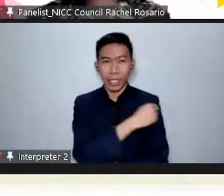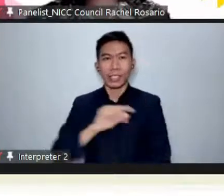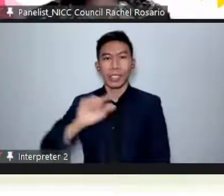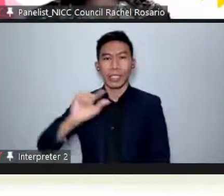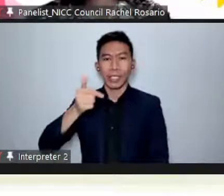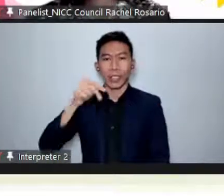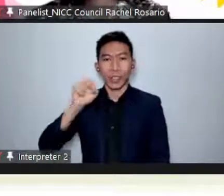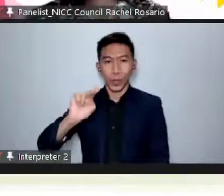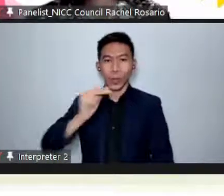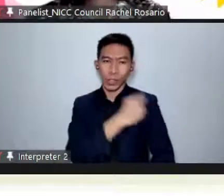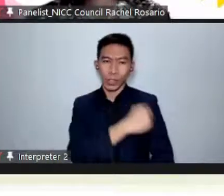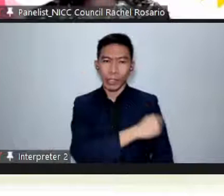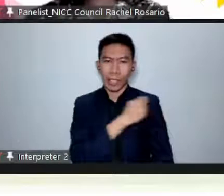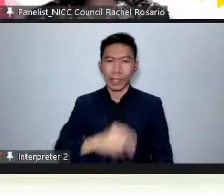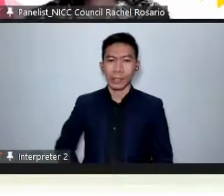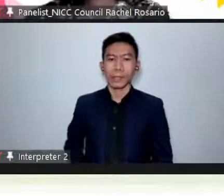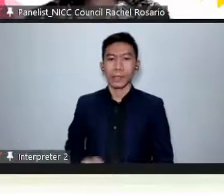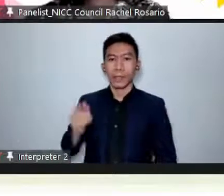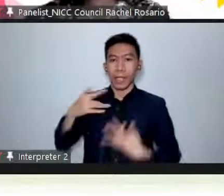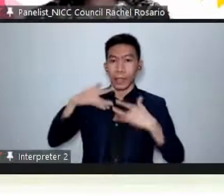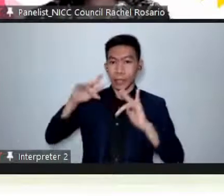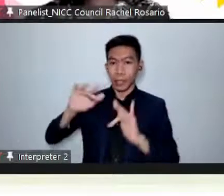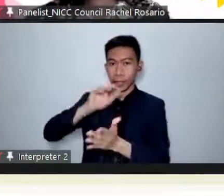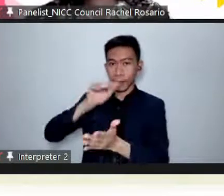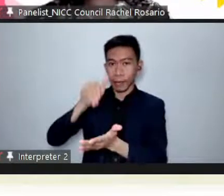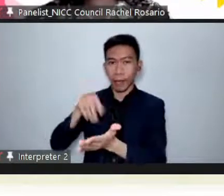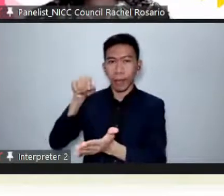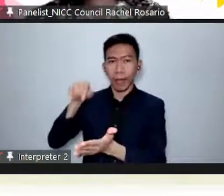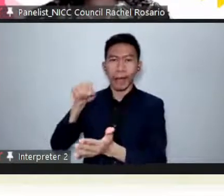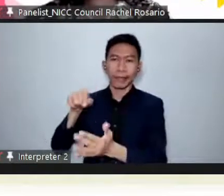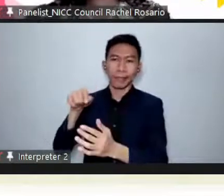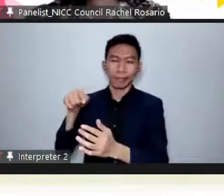a one-stop shop, we will definitely